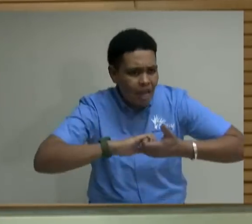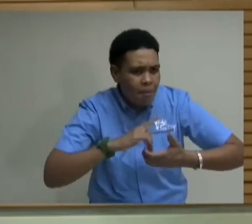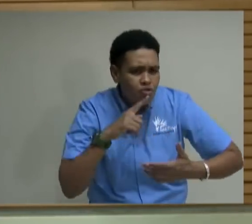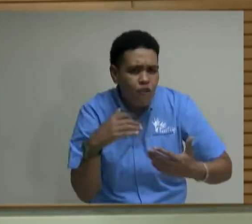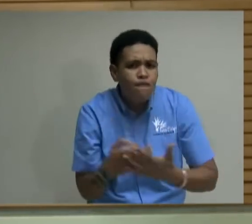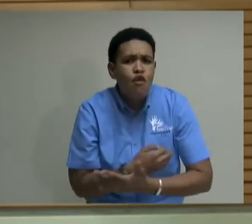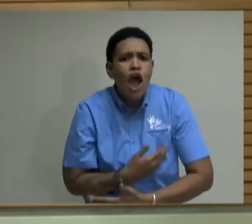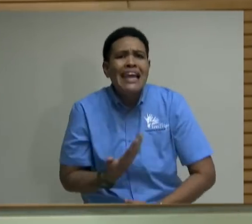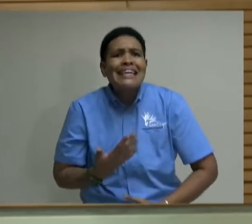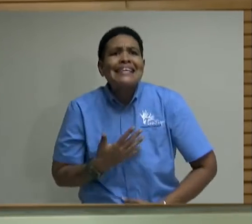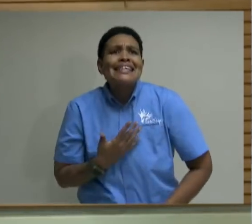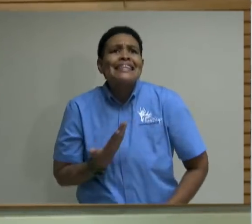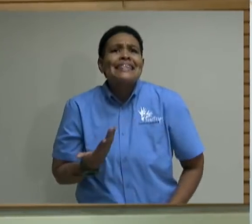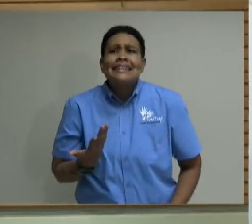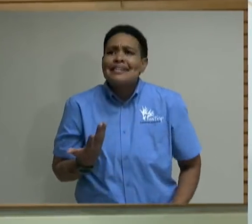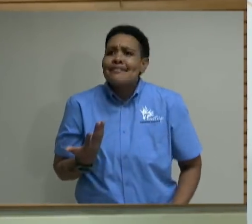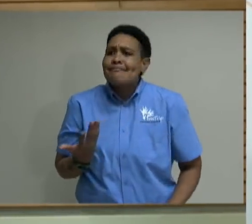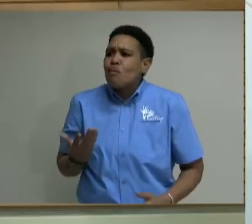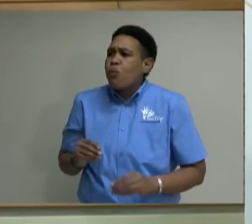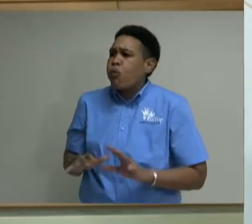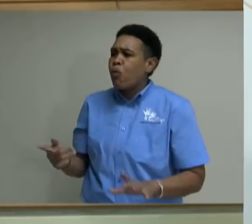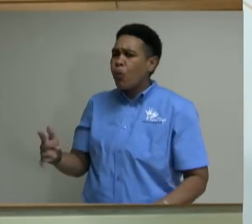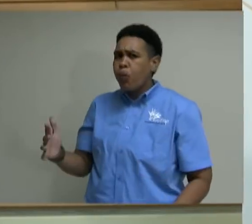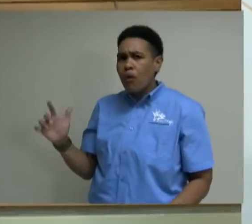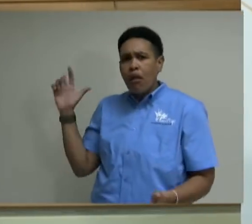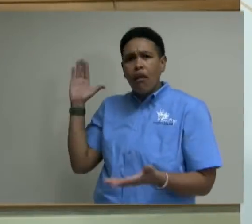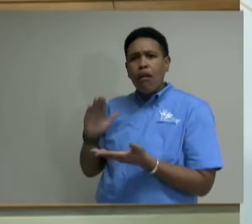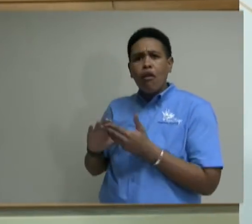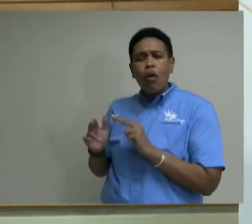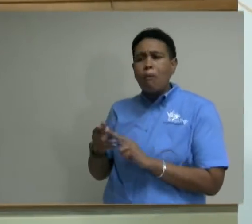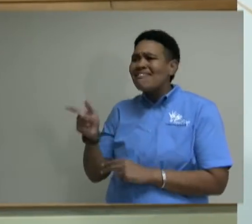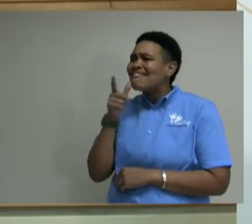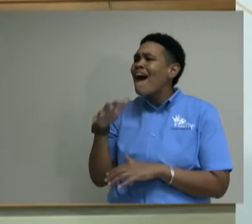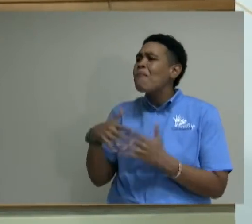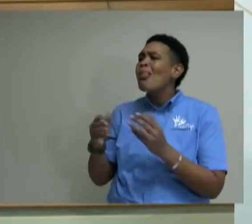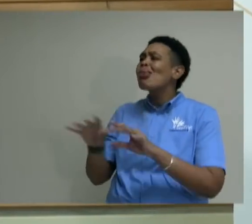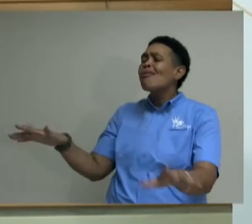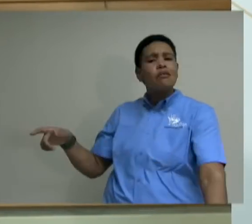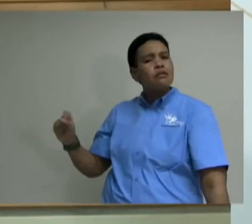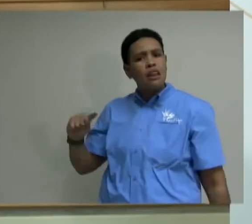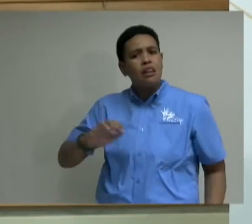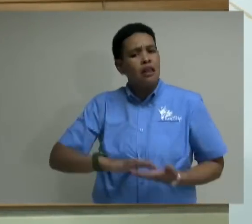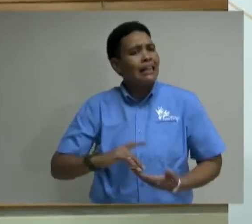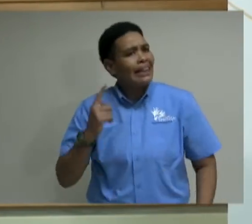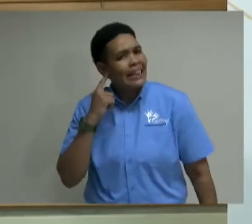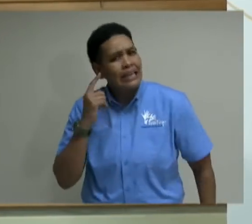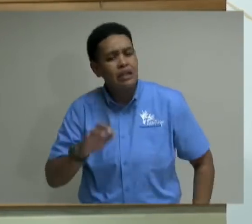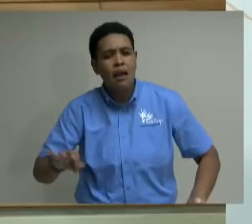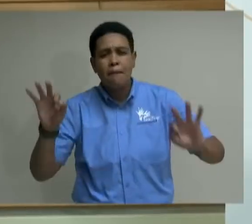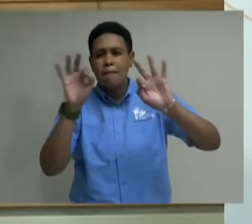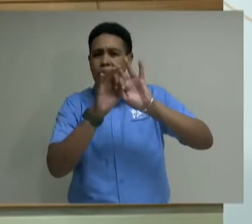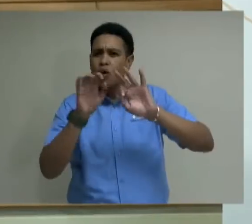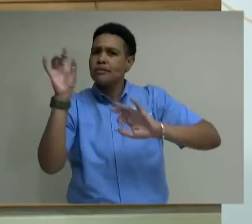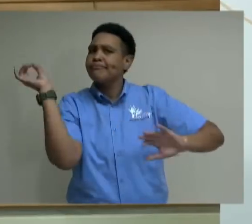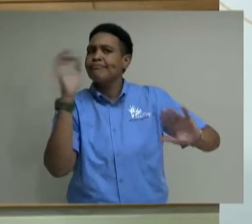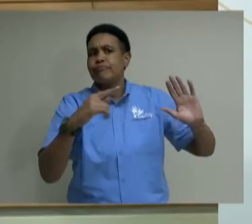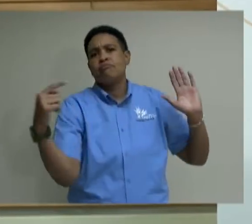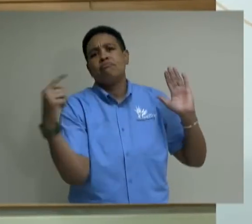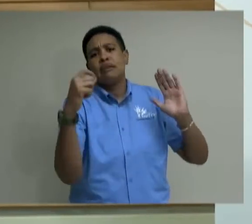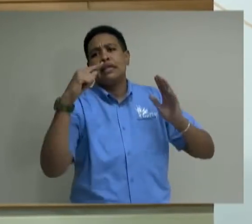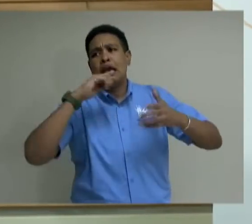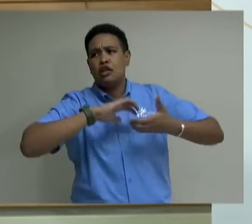to echo that also, because what you're basically saying is it is worth highlighting St. Thomas. It is a case